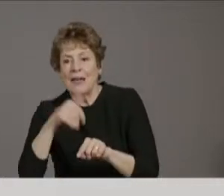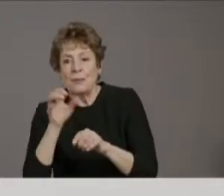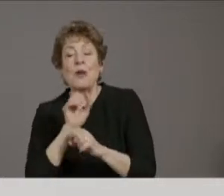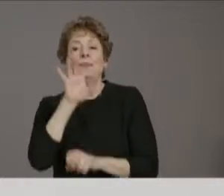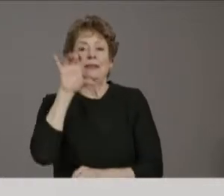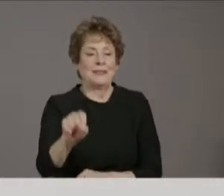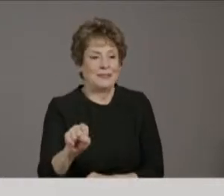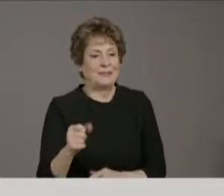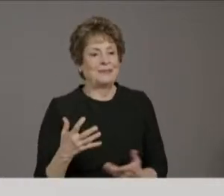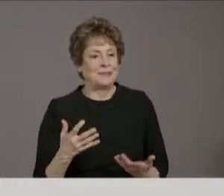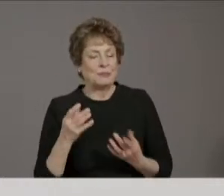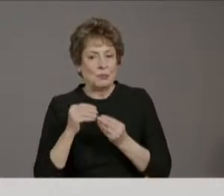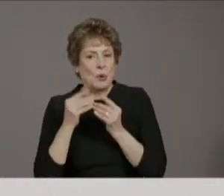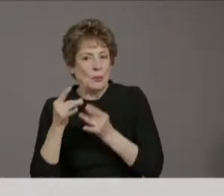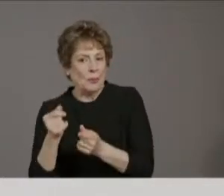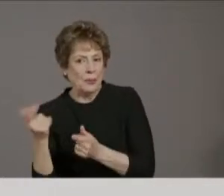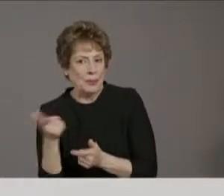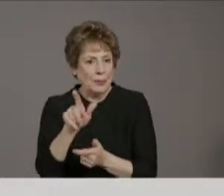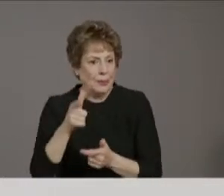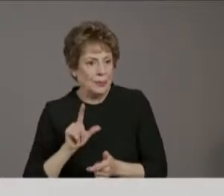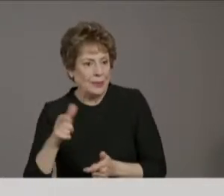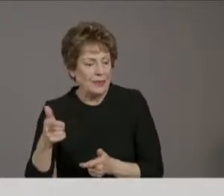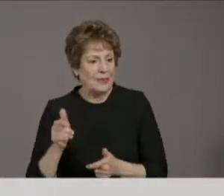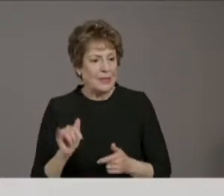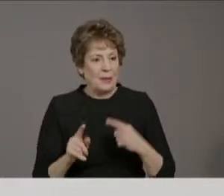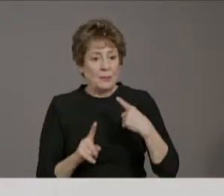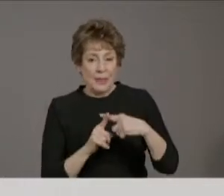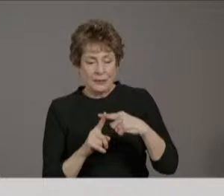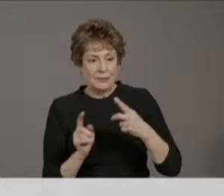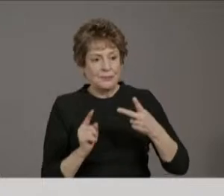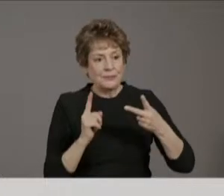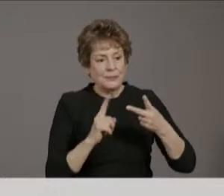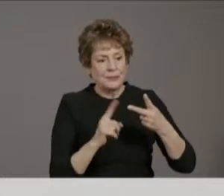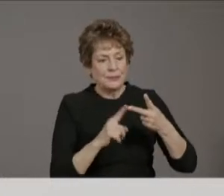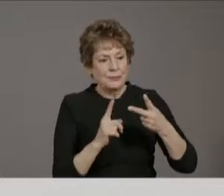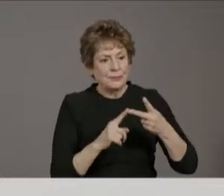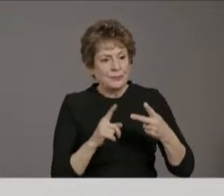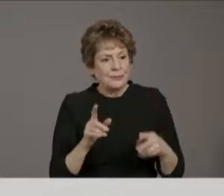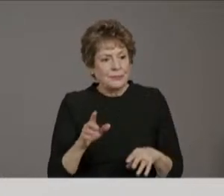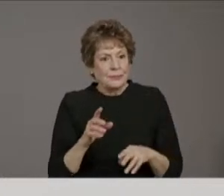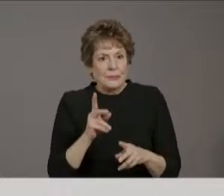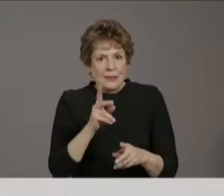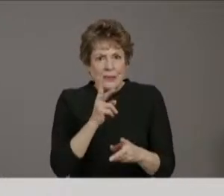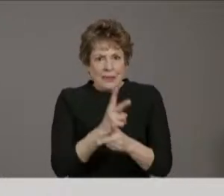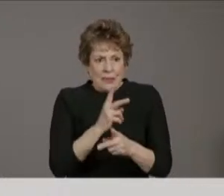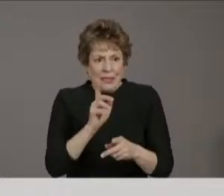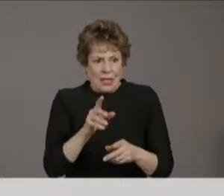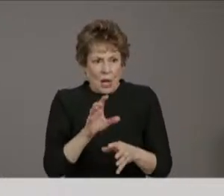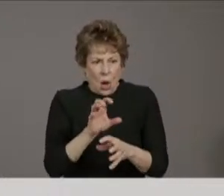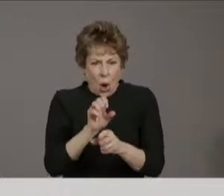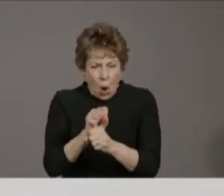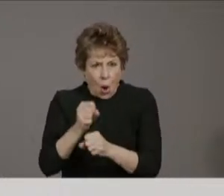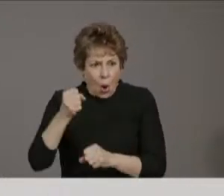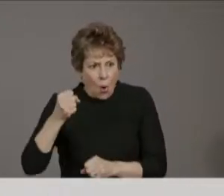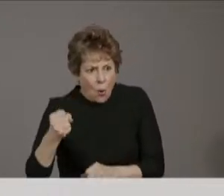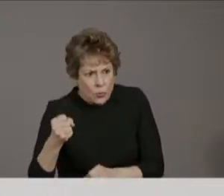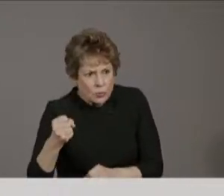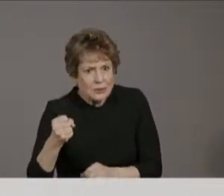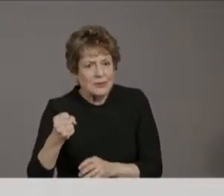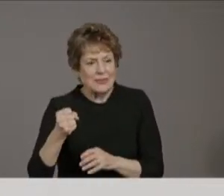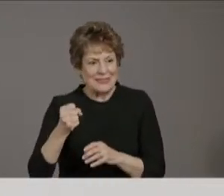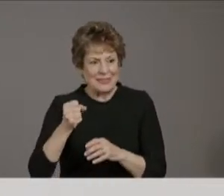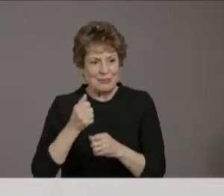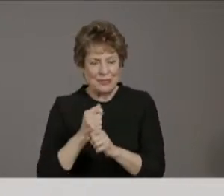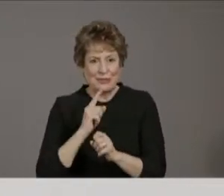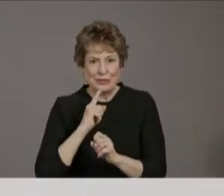overall hold of the appointments for future releases as well. Thank you. You're welcome. Next is